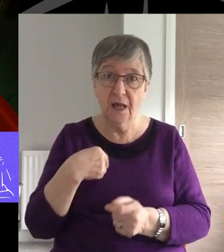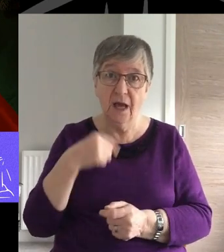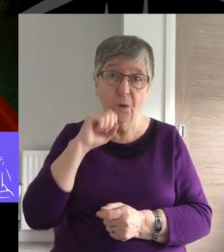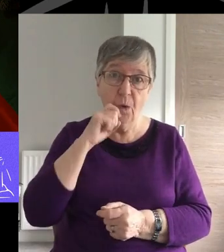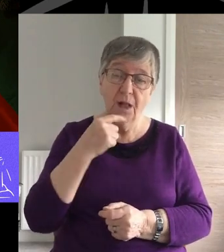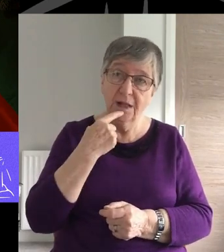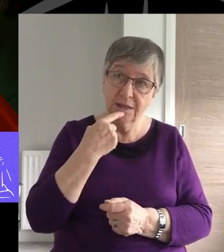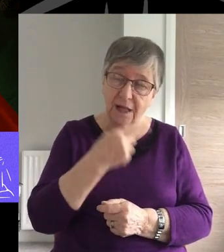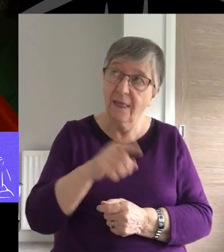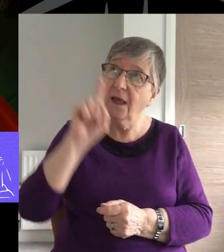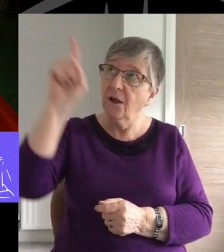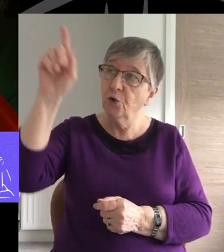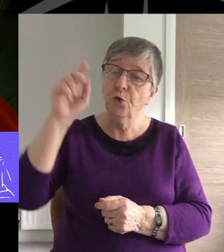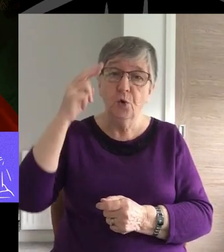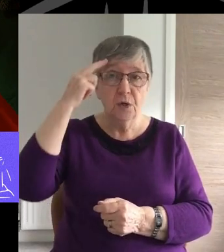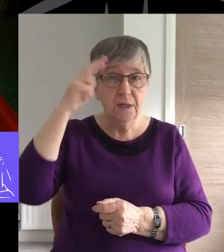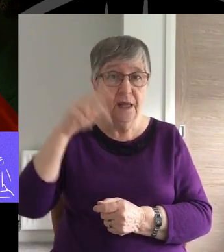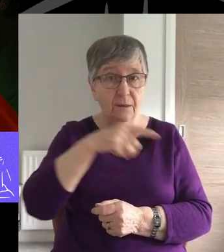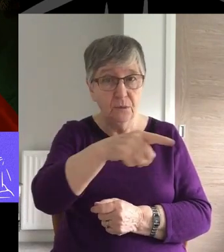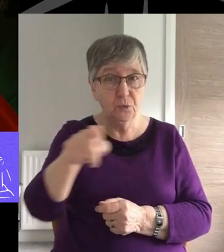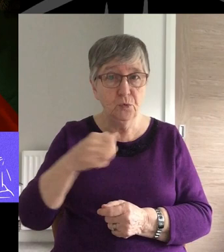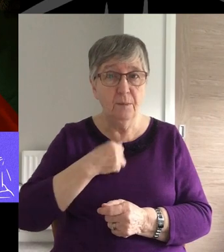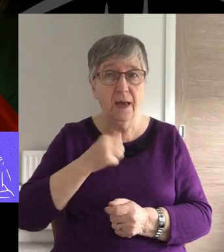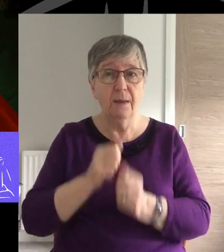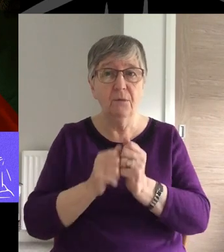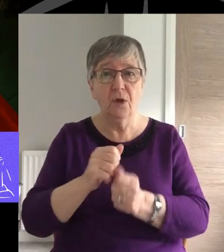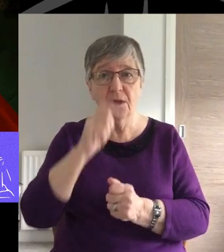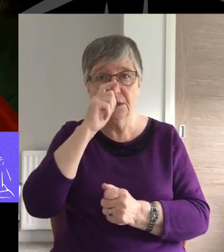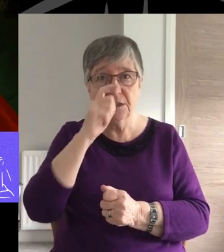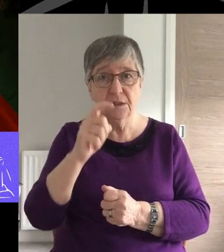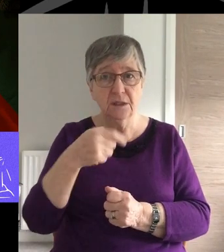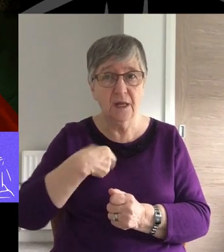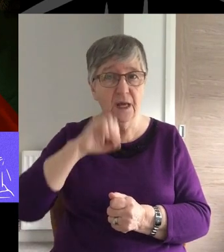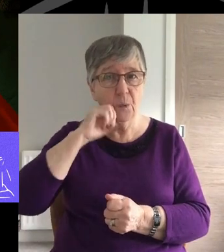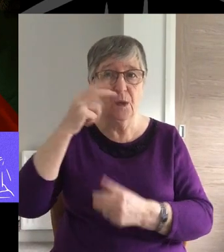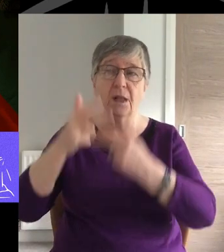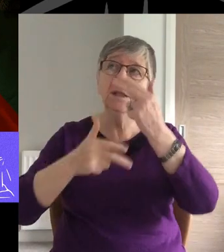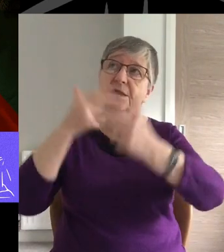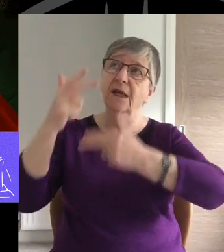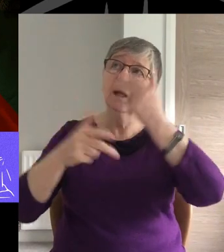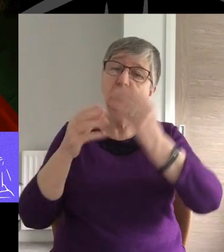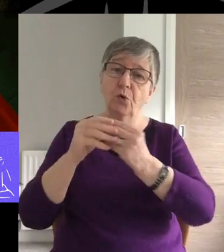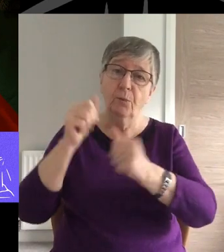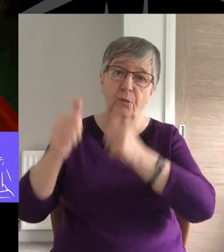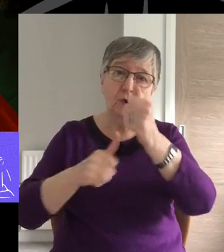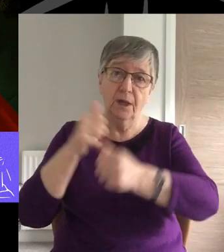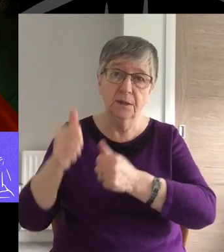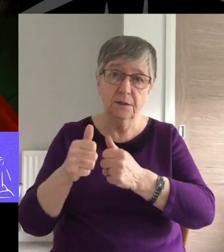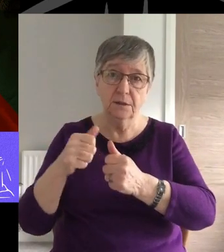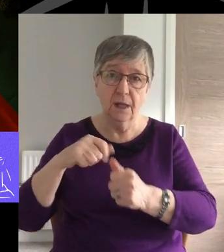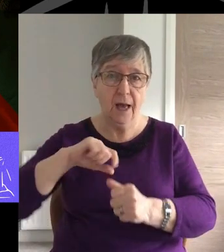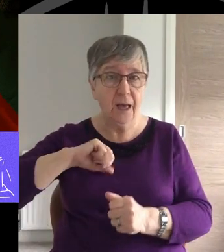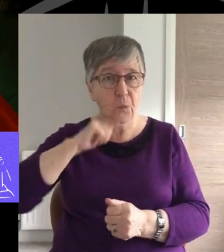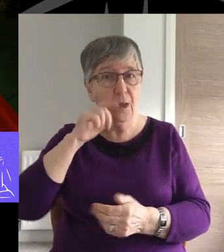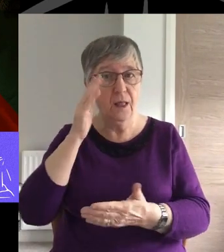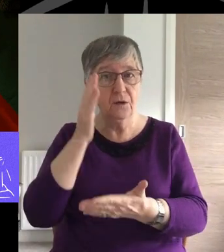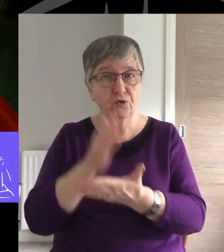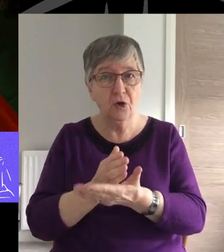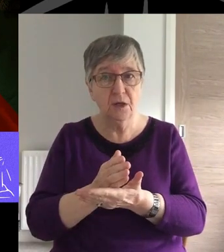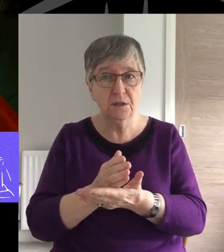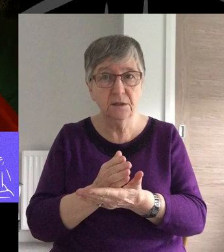to my brothers and sisters. In the assembly, I will sing your praises. And again, I will put my trust in